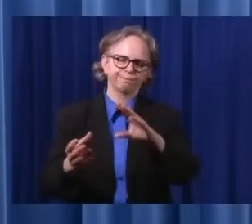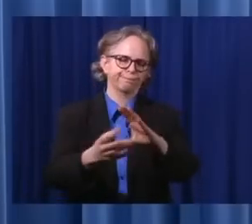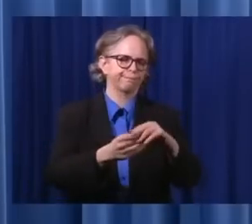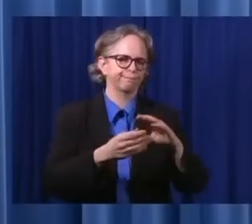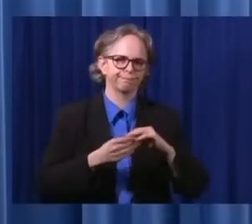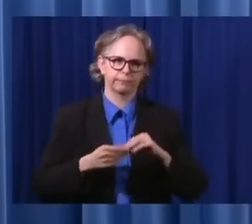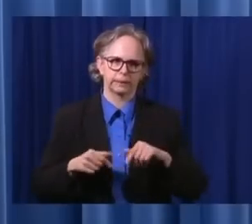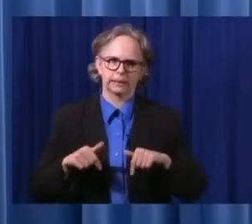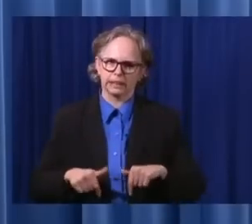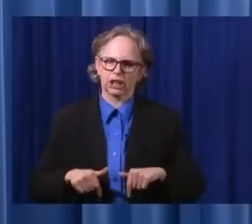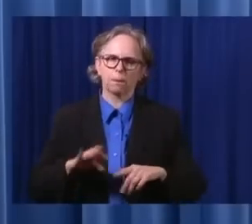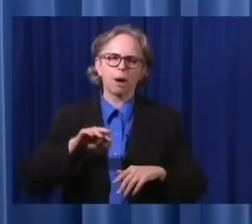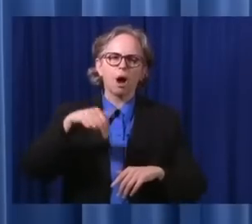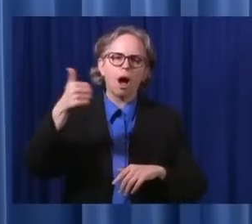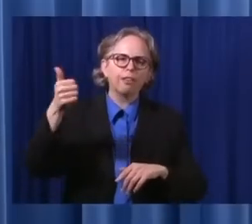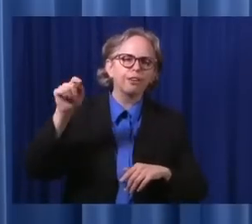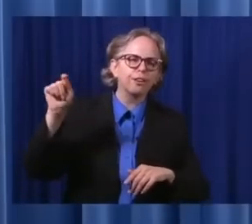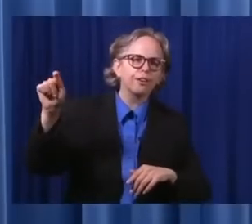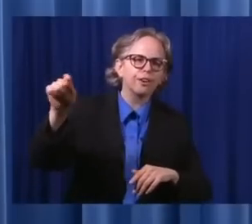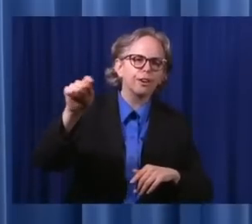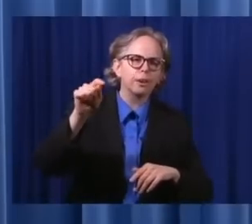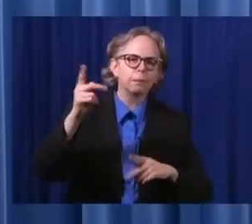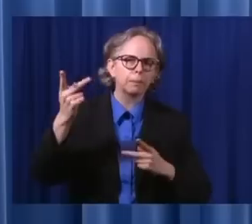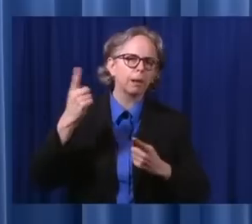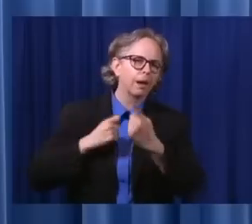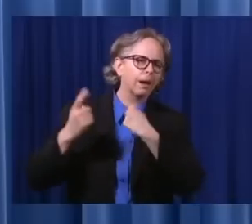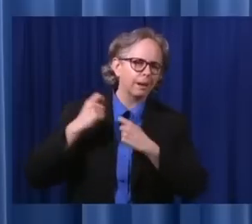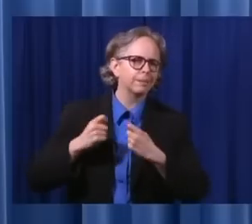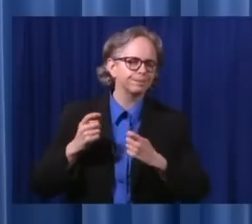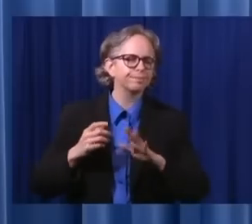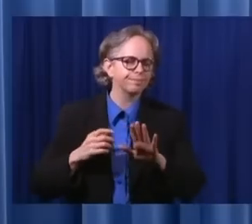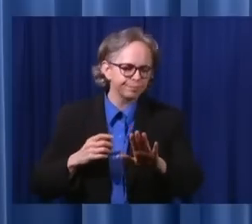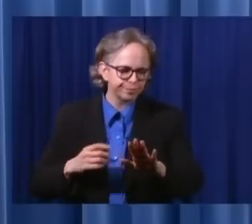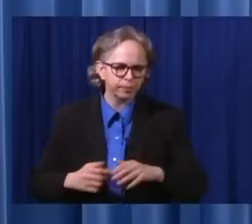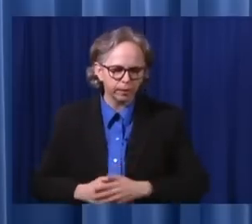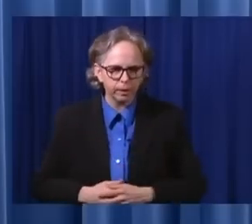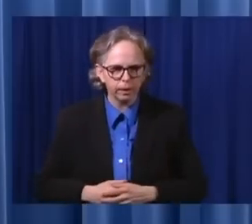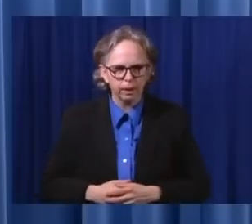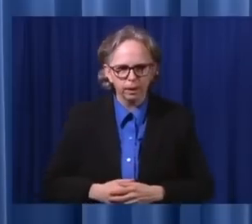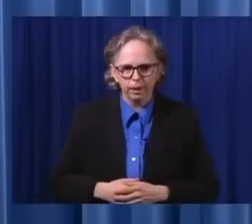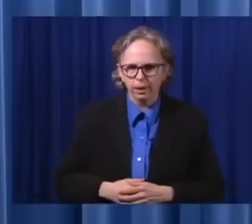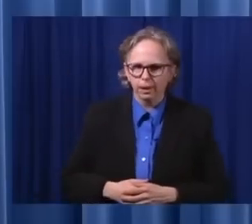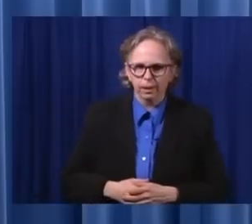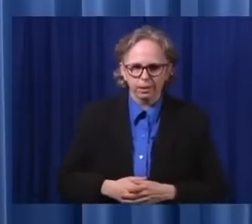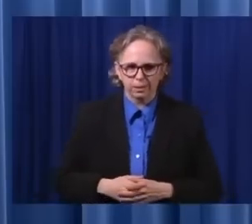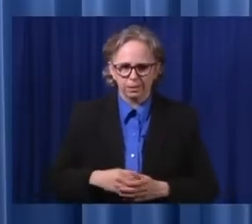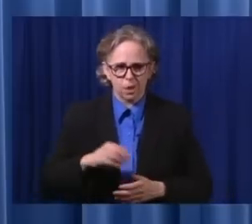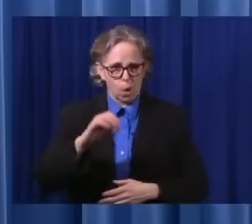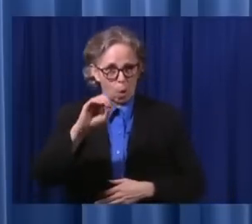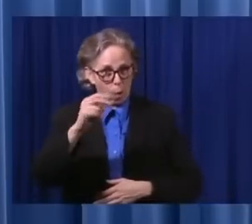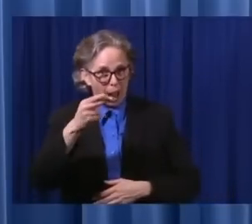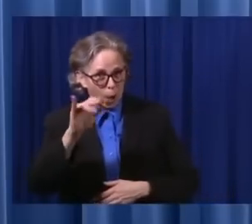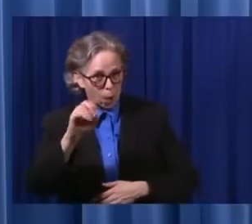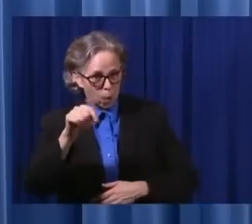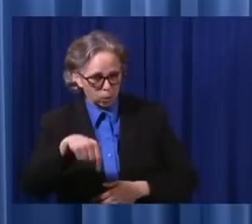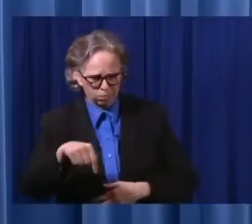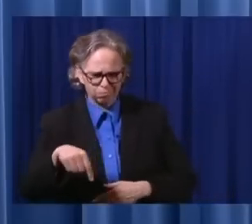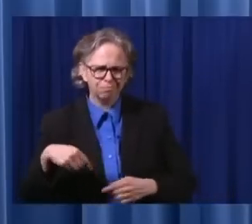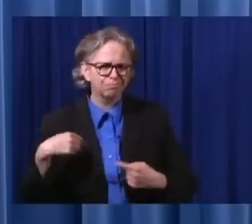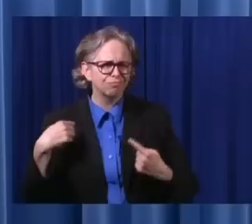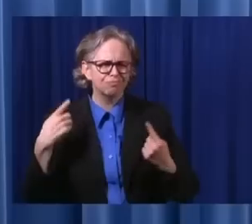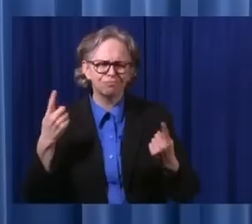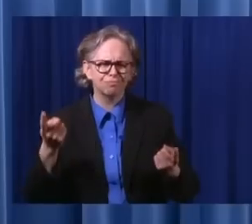but we have a long history of being able to do absentee